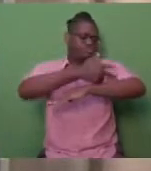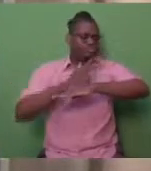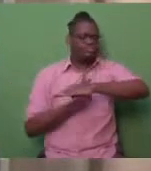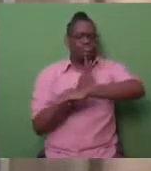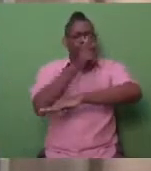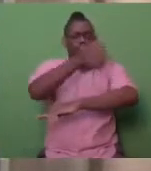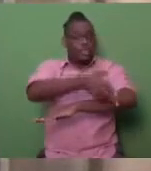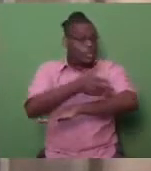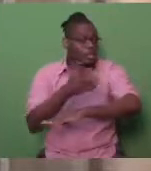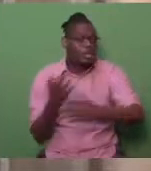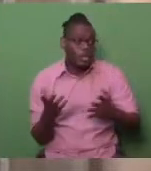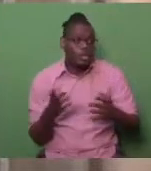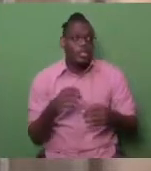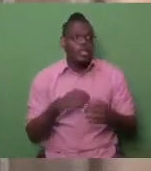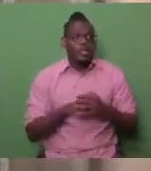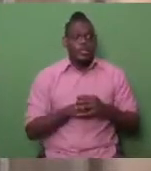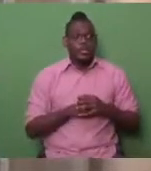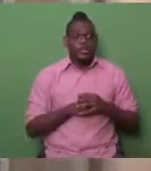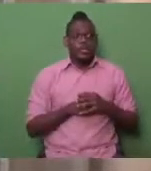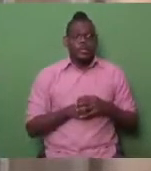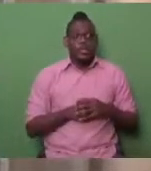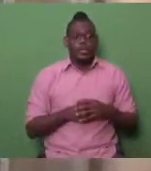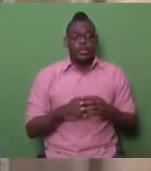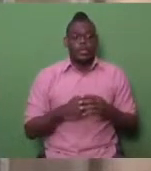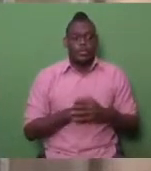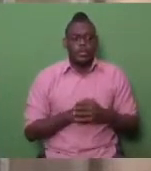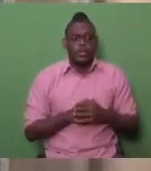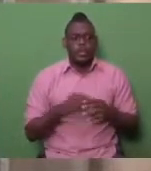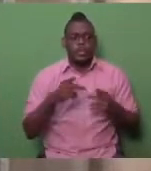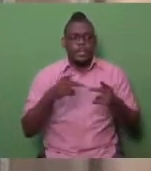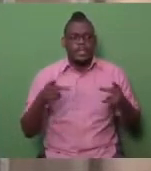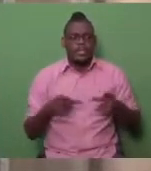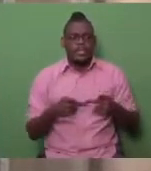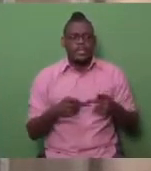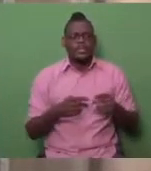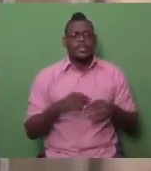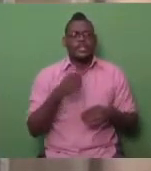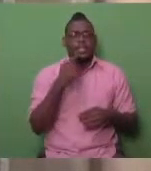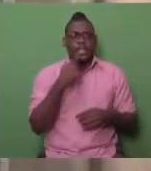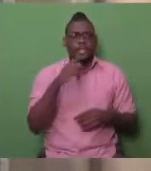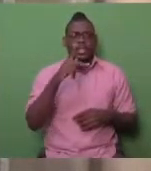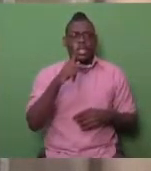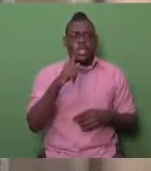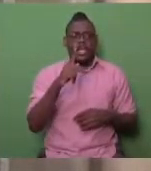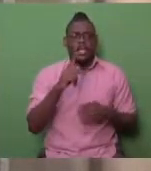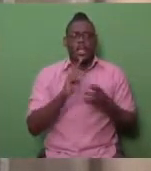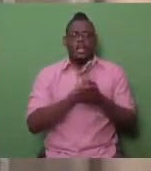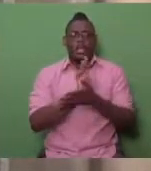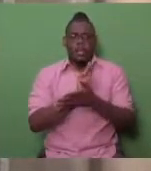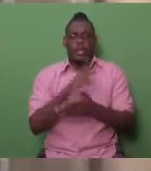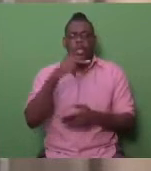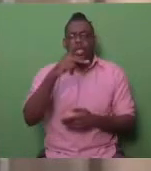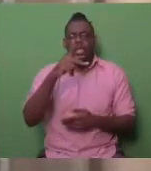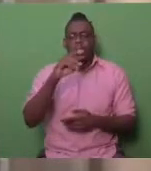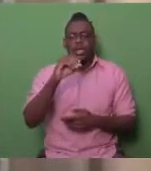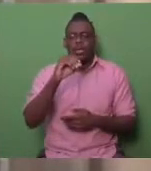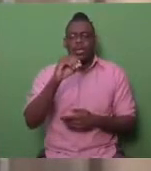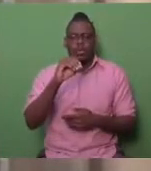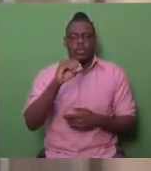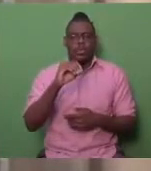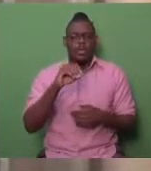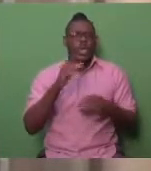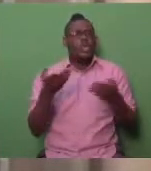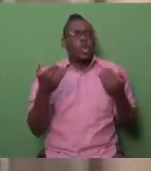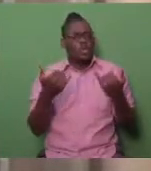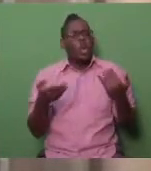down, been allowed to run down. Valsin Resorts, I read a report saying, filed a claim for